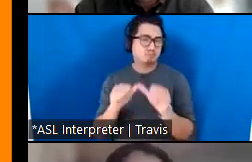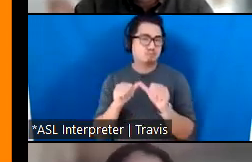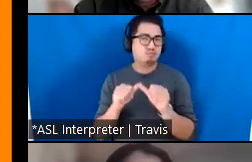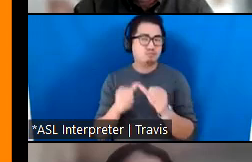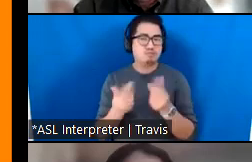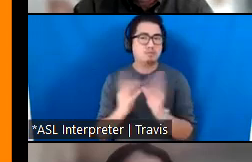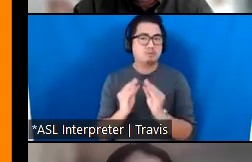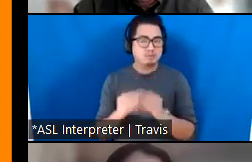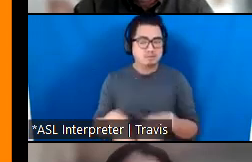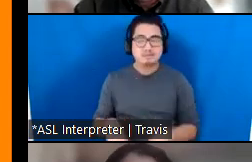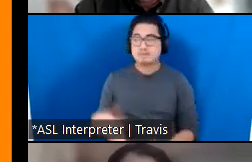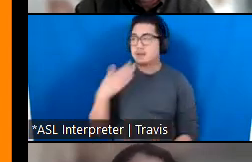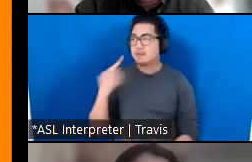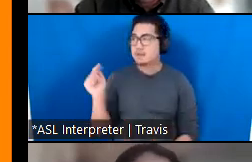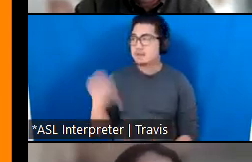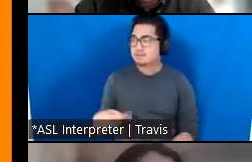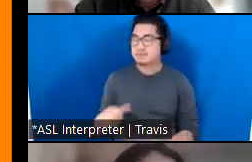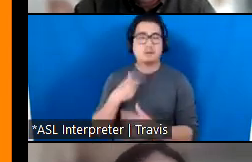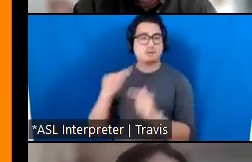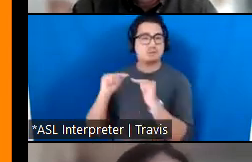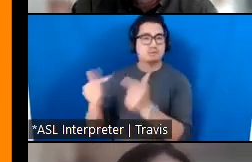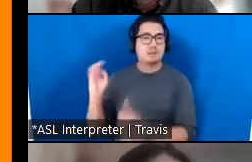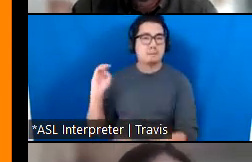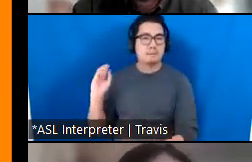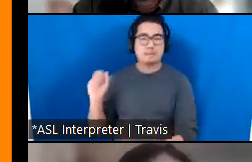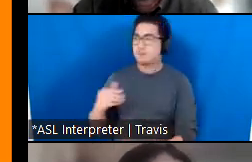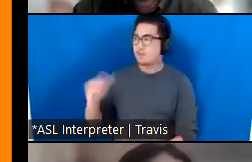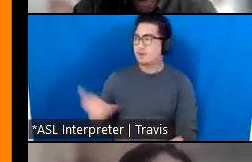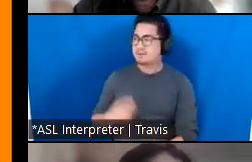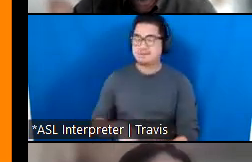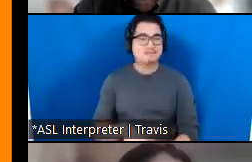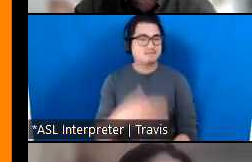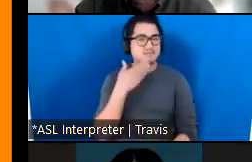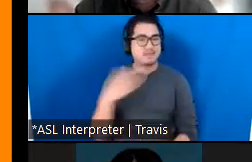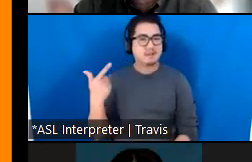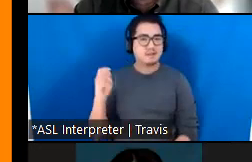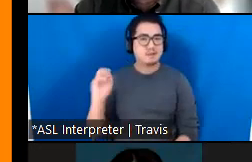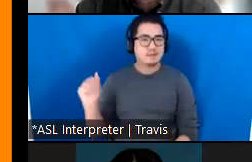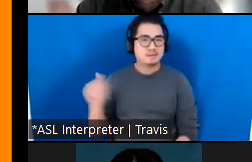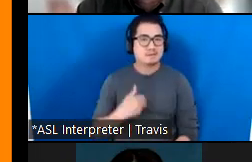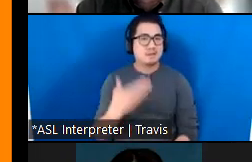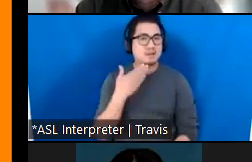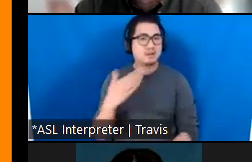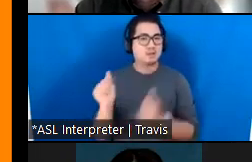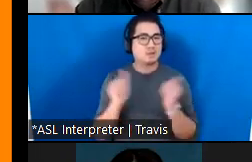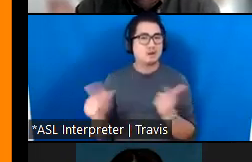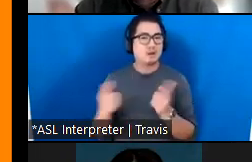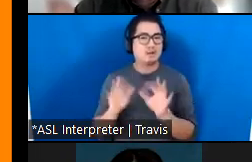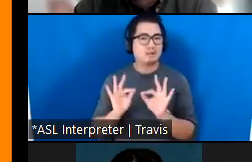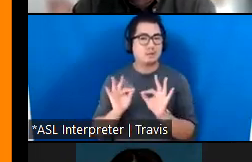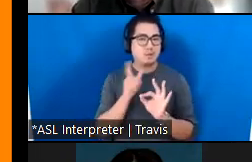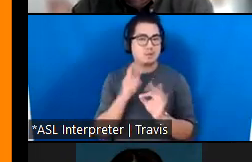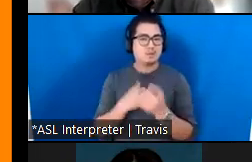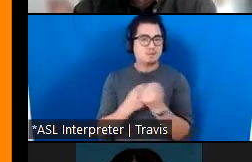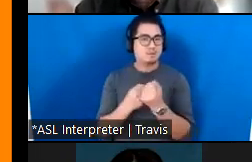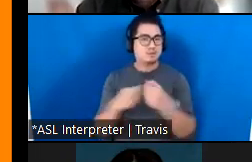today, and I'll pass it on to Matias. Welcome, Matias. All right, thanks, Gina. Thanks to all the interpreters who are supporting